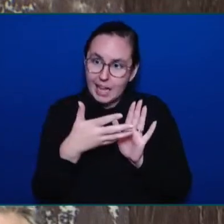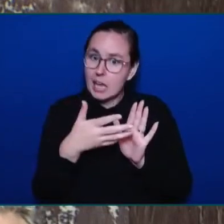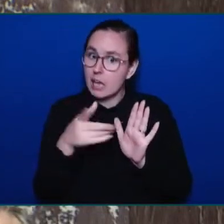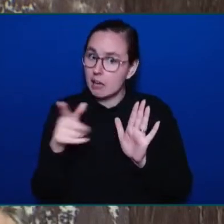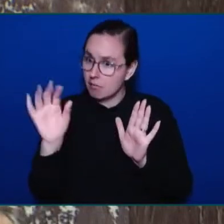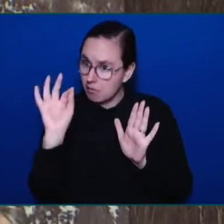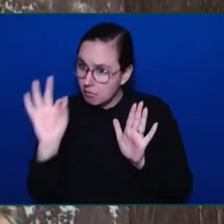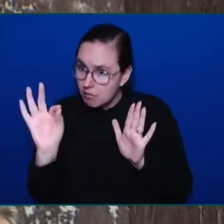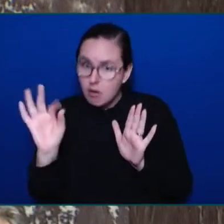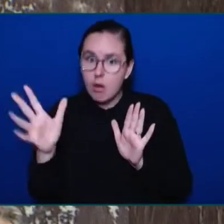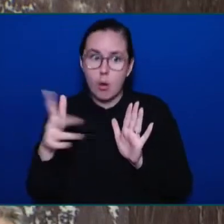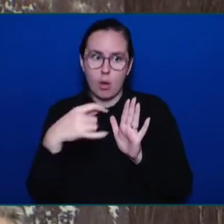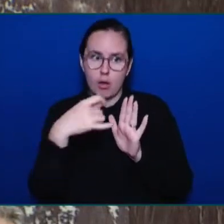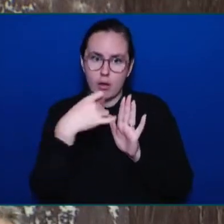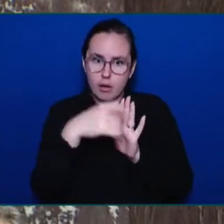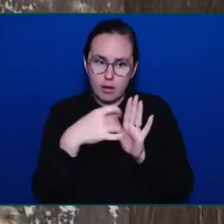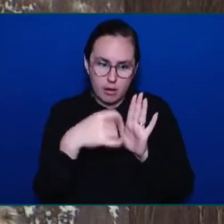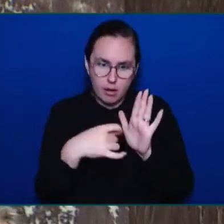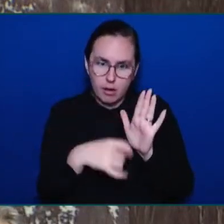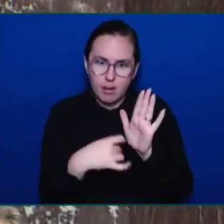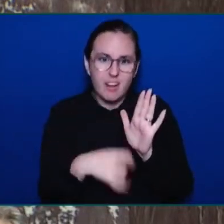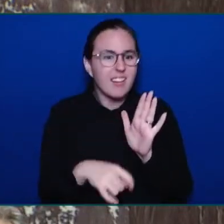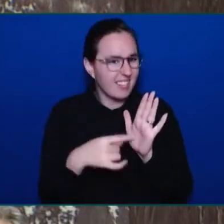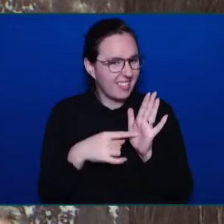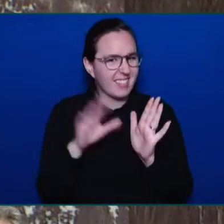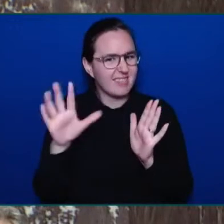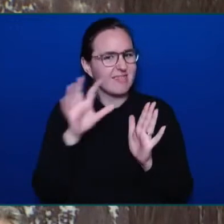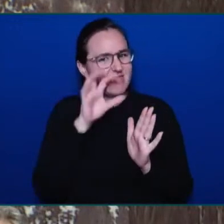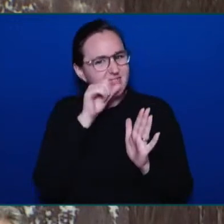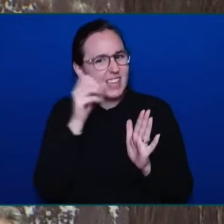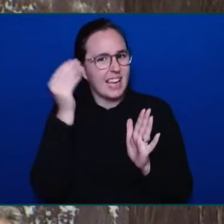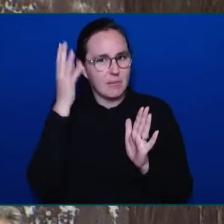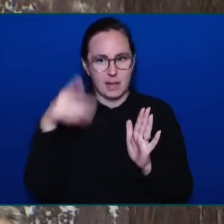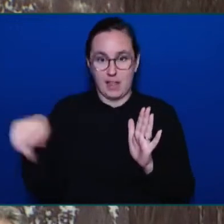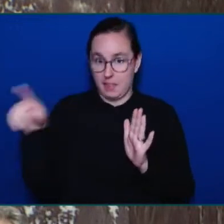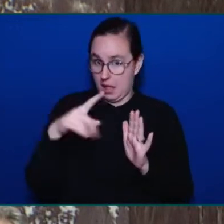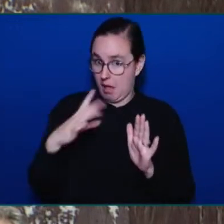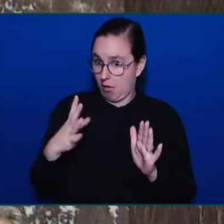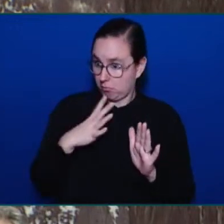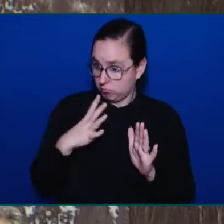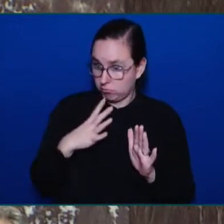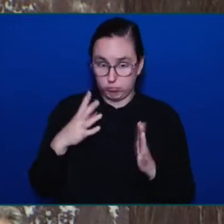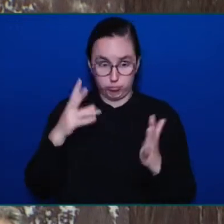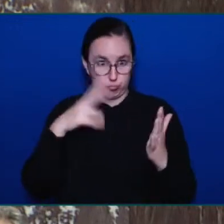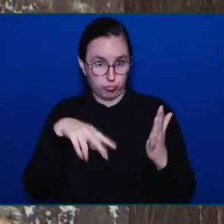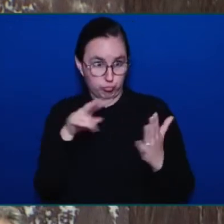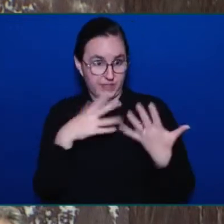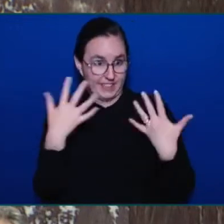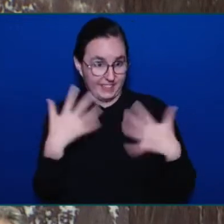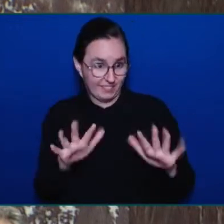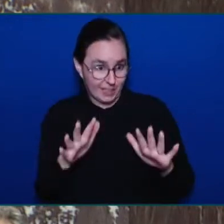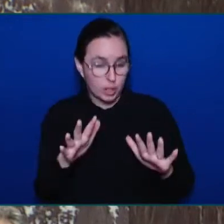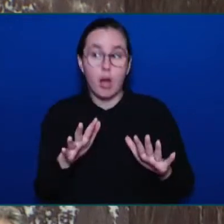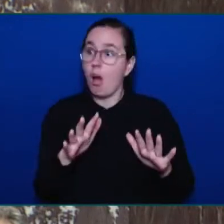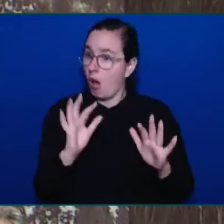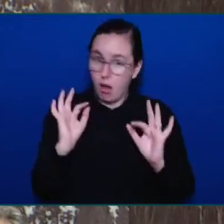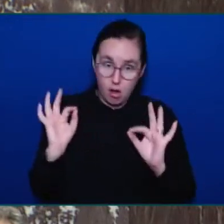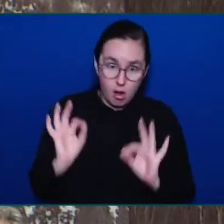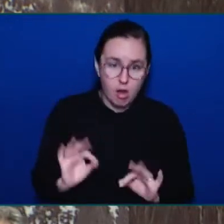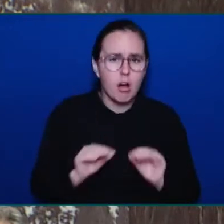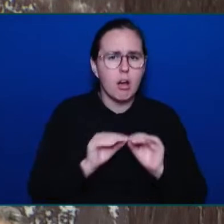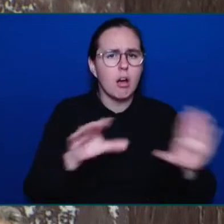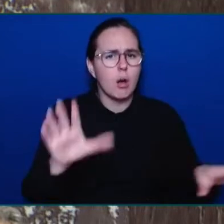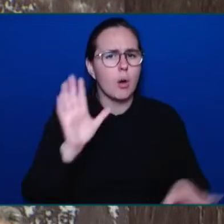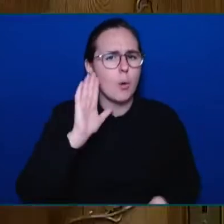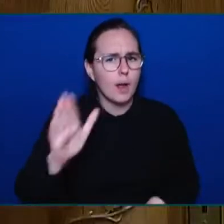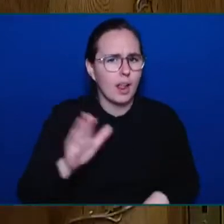is done, once the process is complete, we will be releasing this report to the public so the public can see what the findings were.